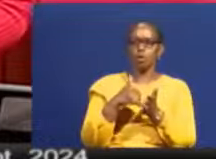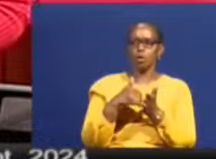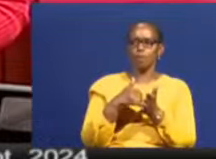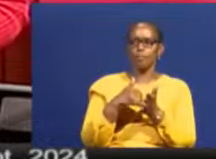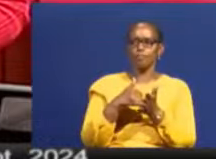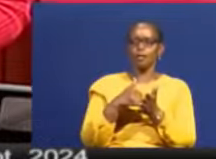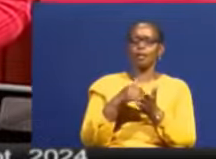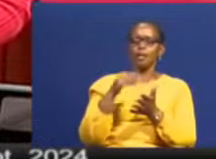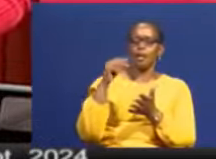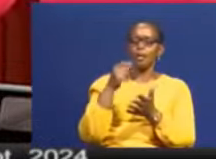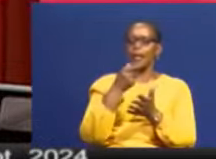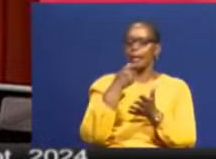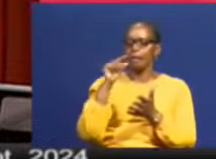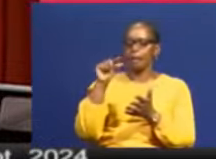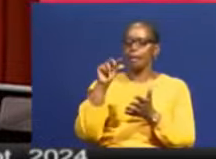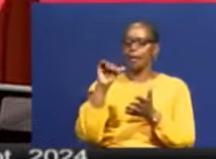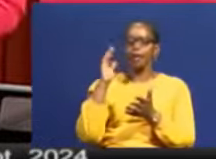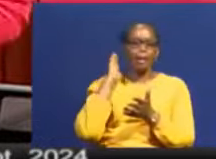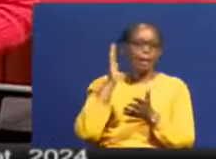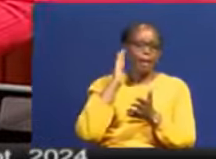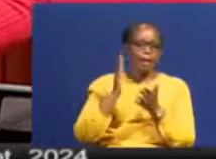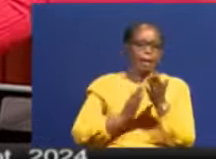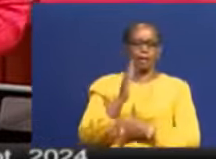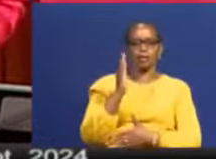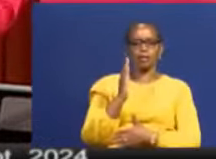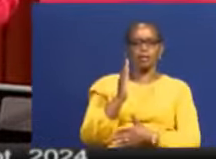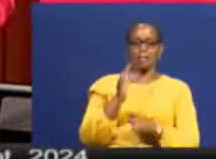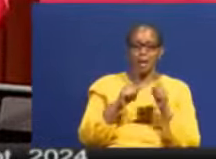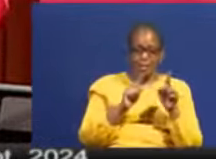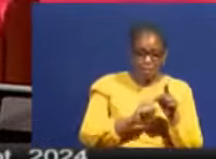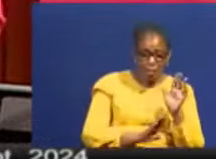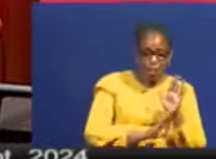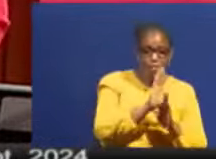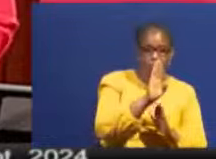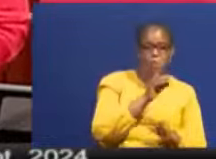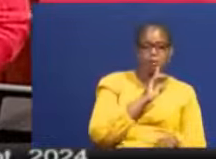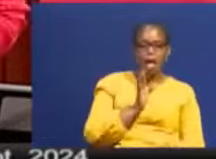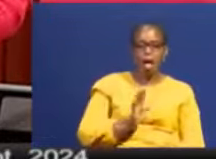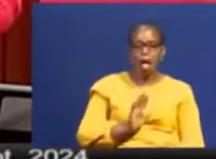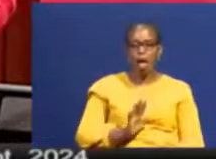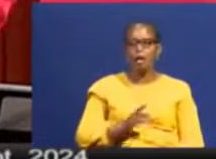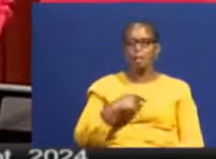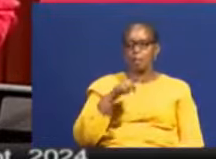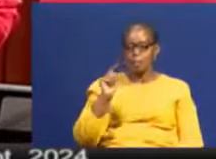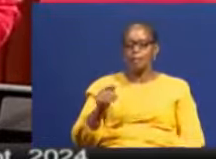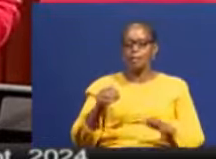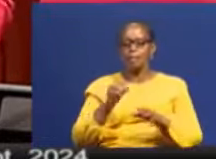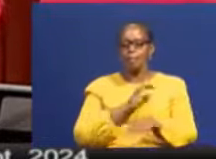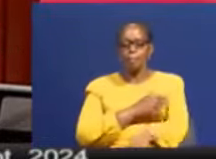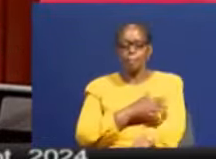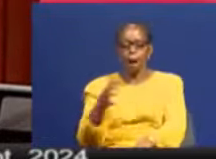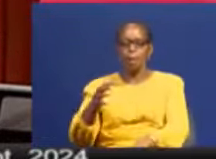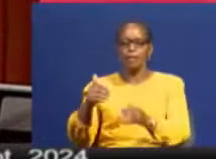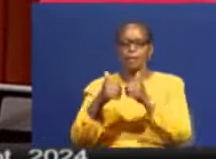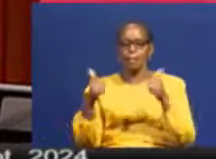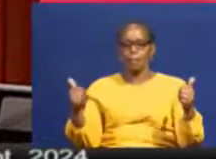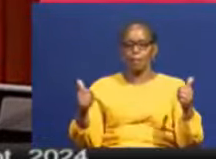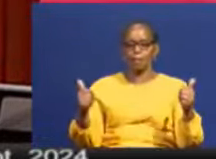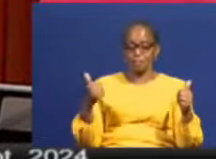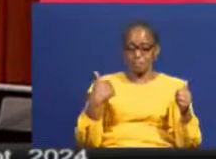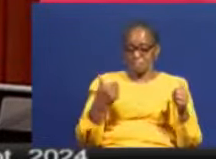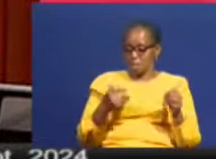gay rights. But when it comes to development, then they start telling you, Montesquieu, separation of powers. I have no